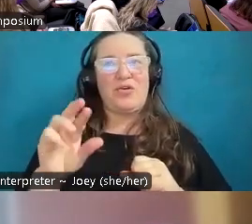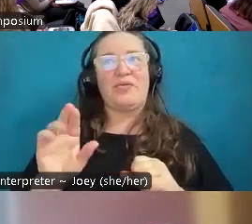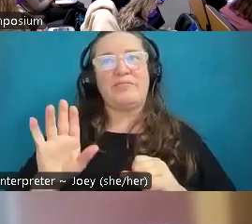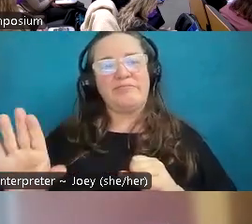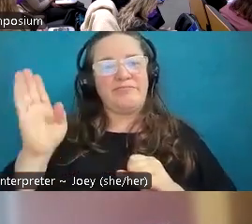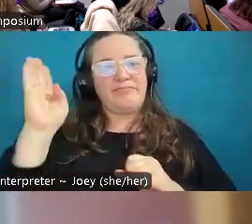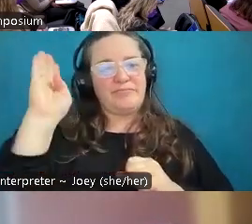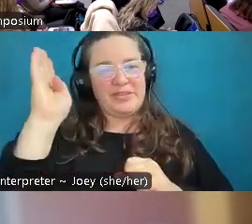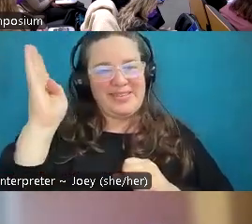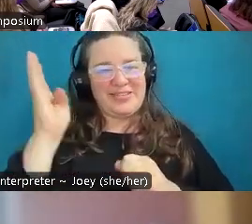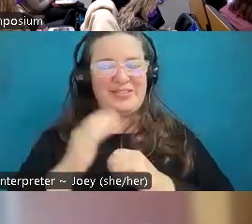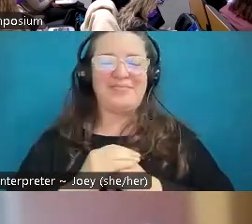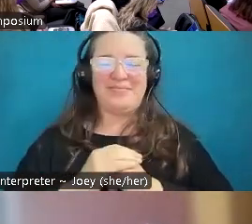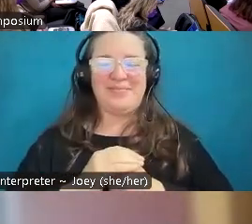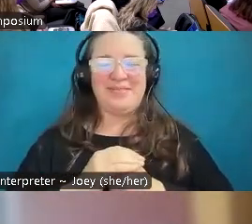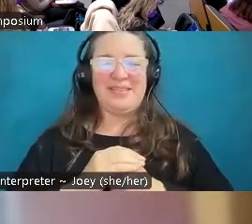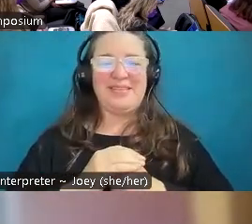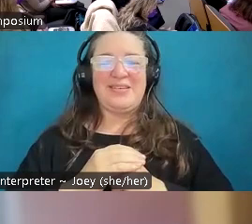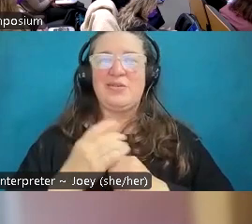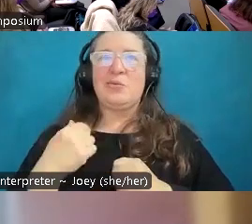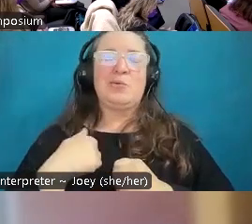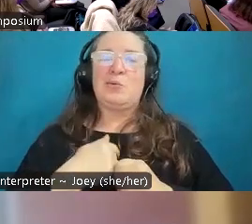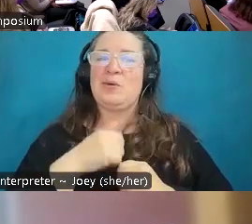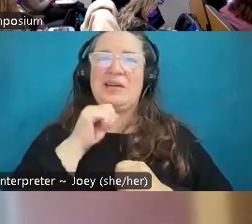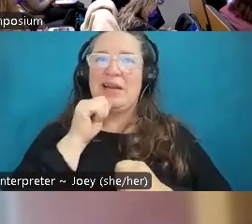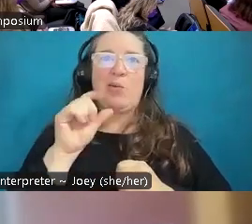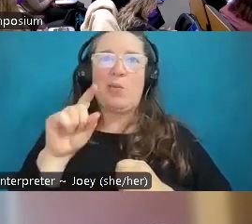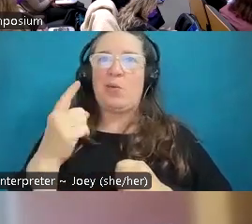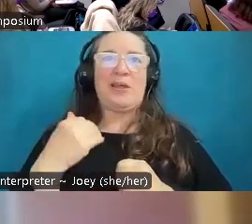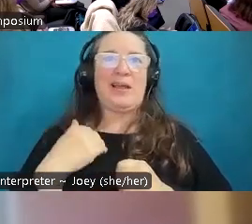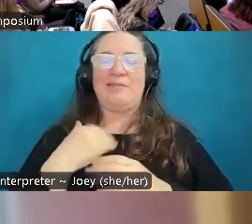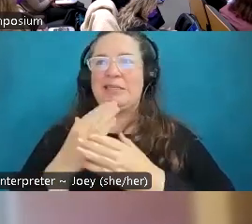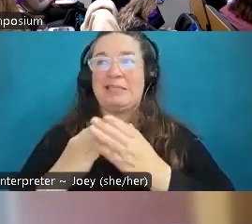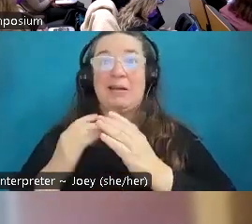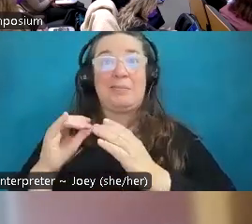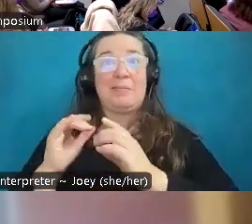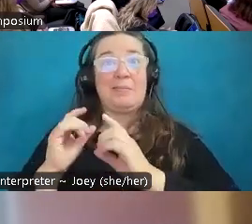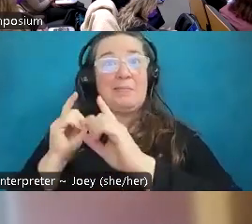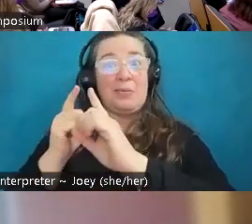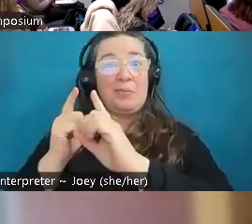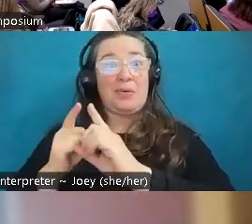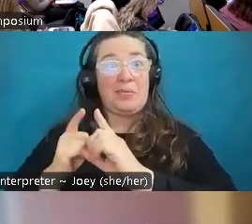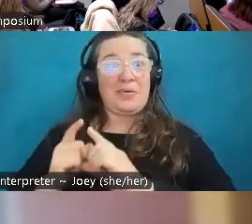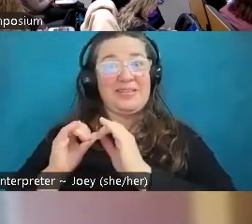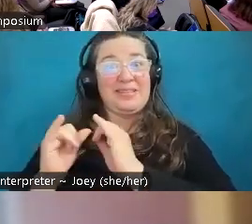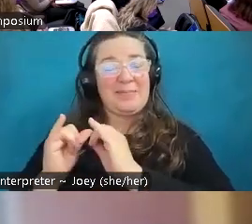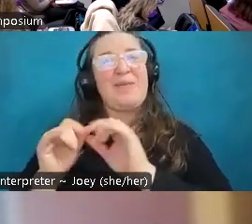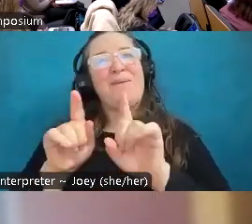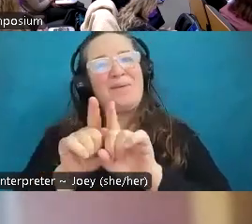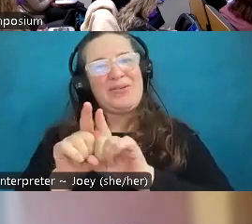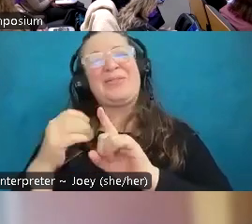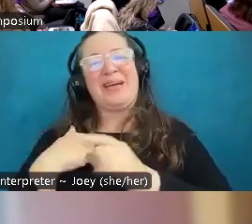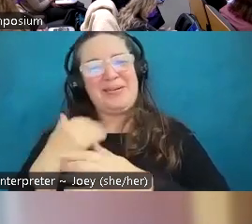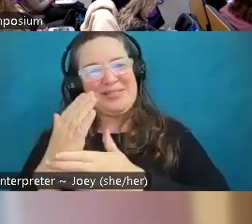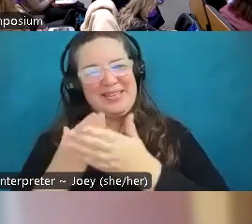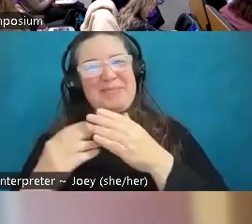because we not only make some of the same points, we actually have some of the same slides. So apologize